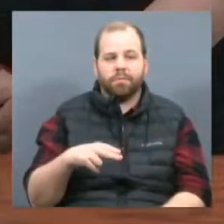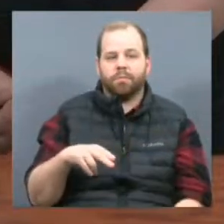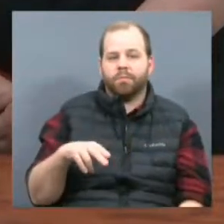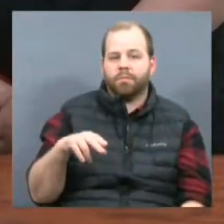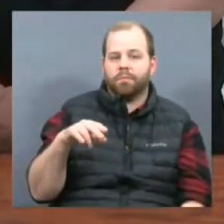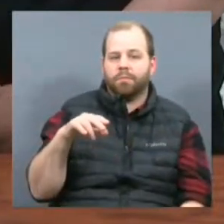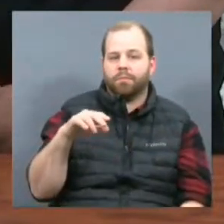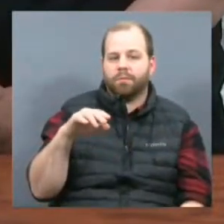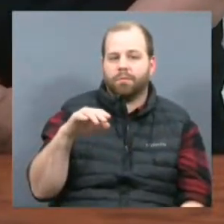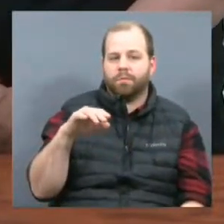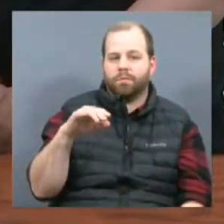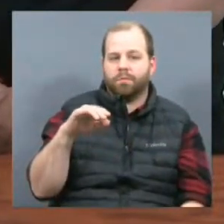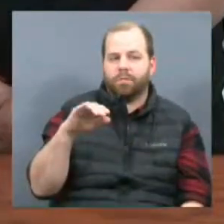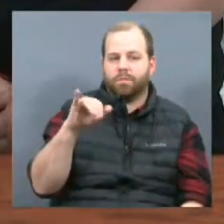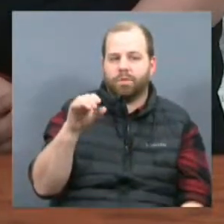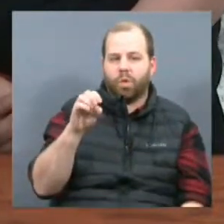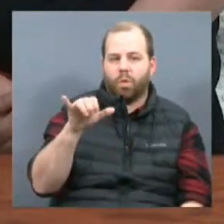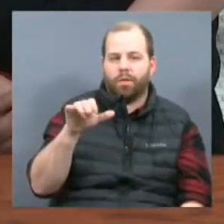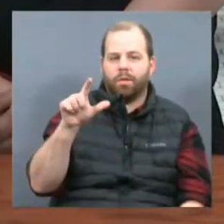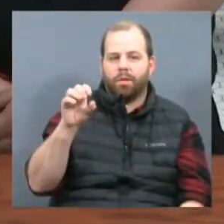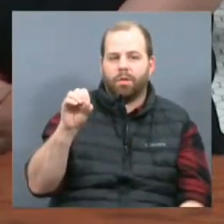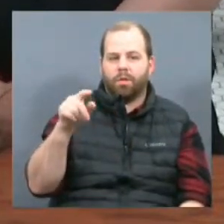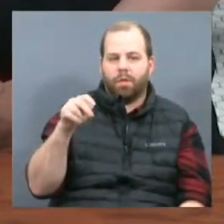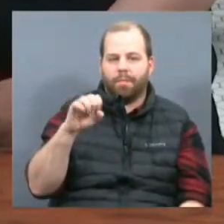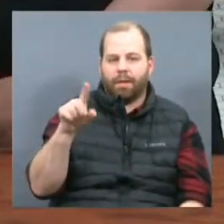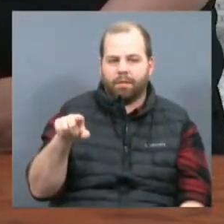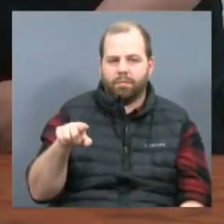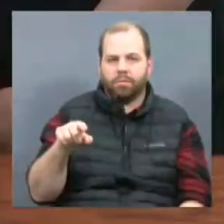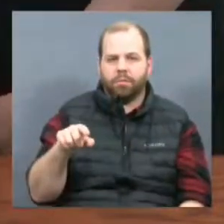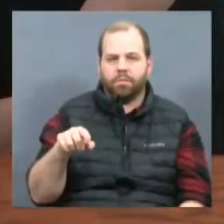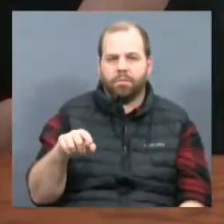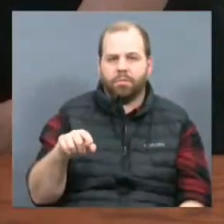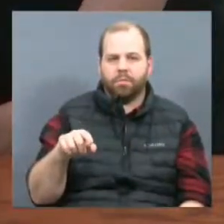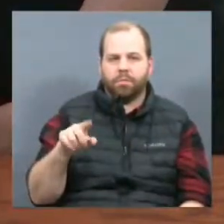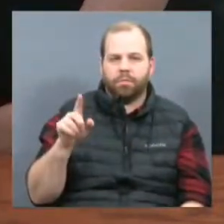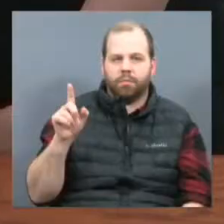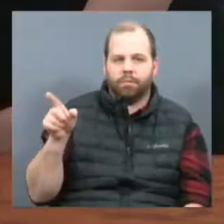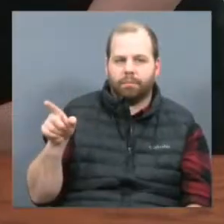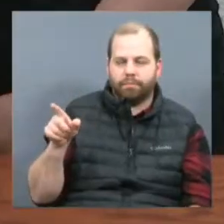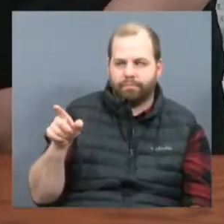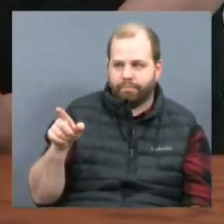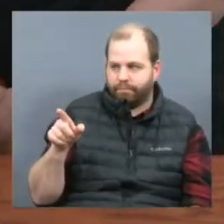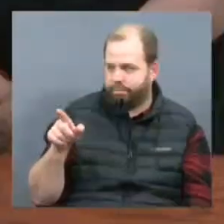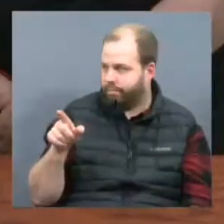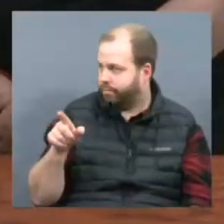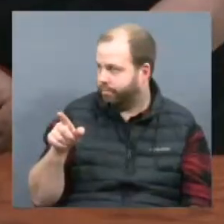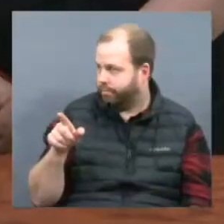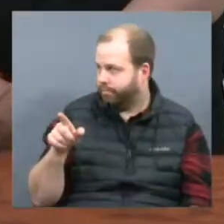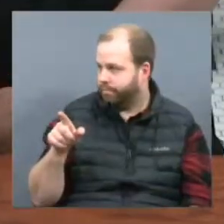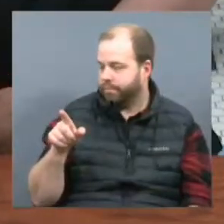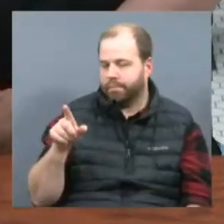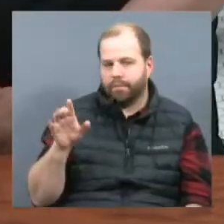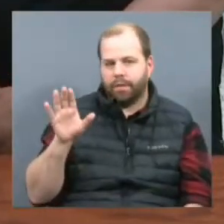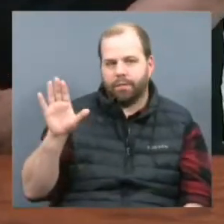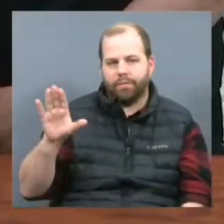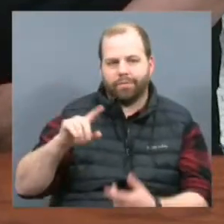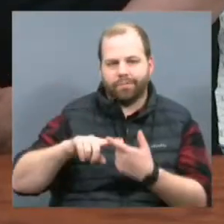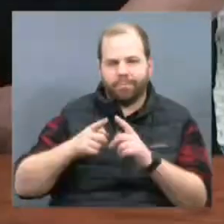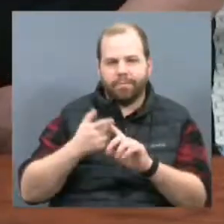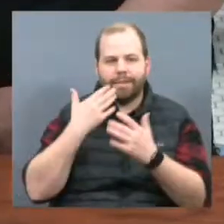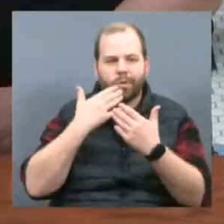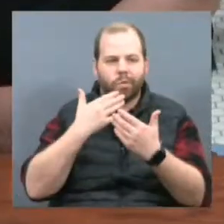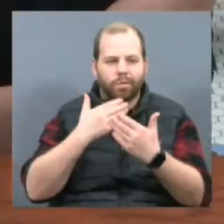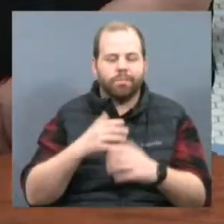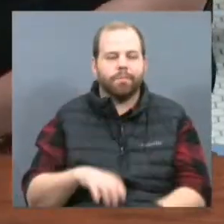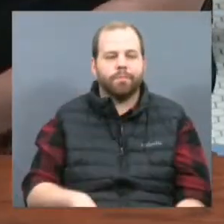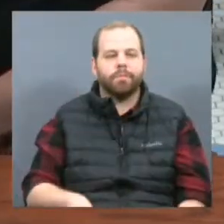I'm representing the owner here. This is Vianney Gonzalez. Thank you, Ms. Gonzalez. Mr.